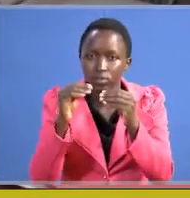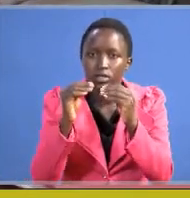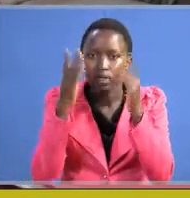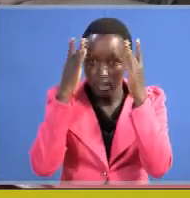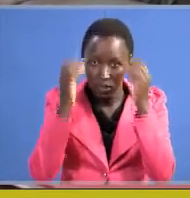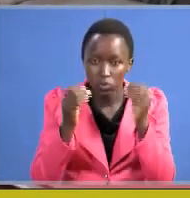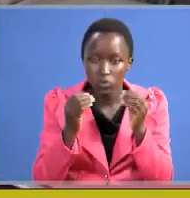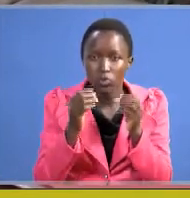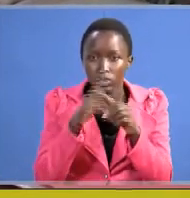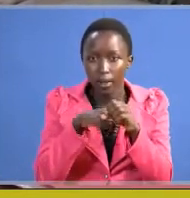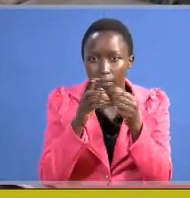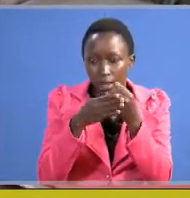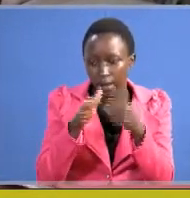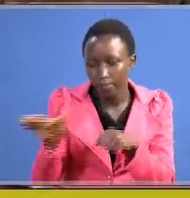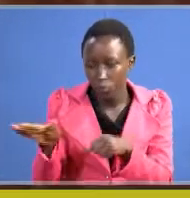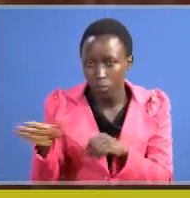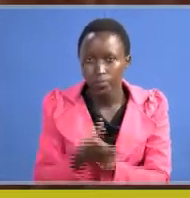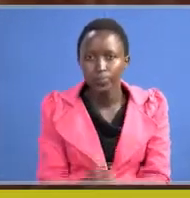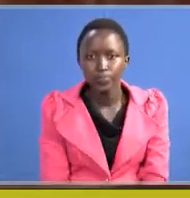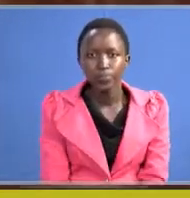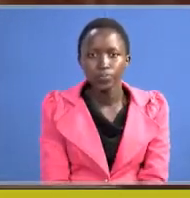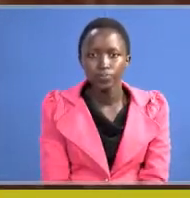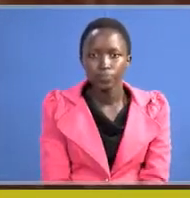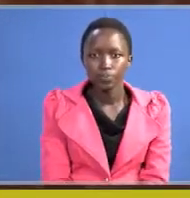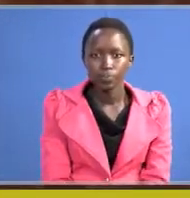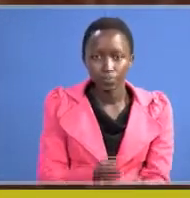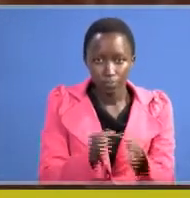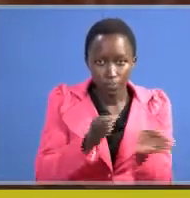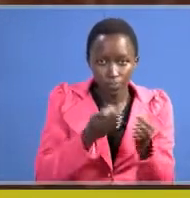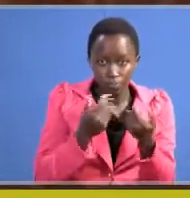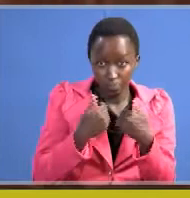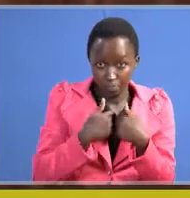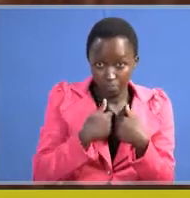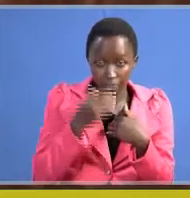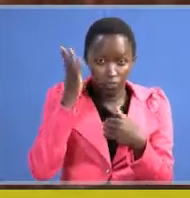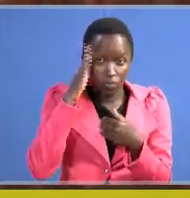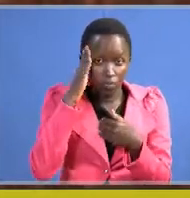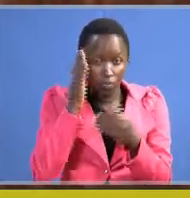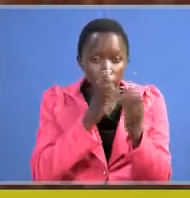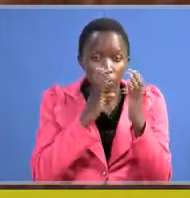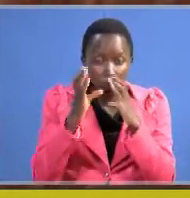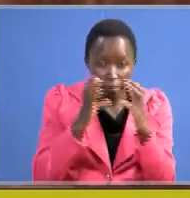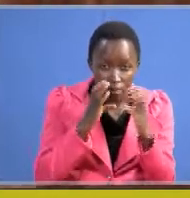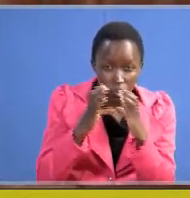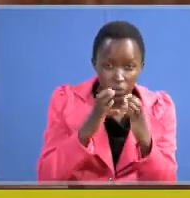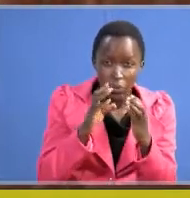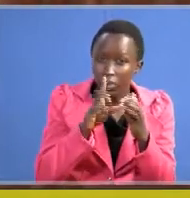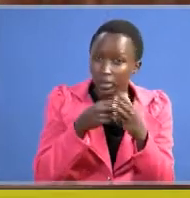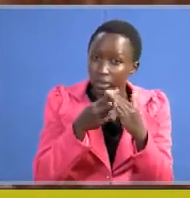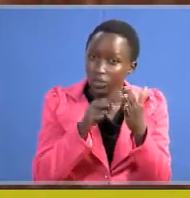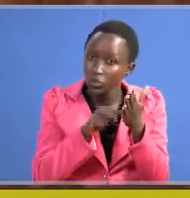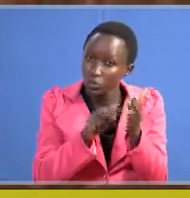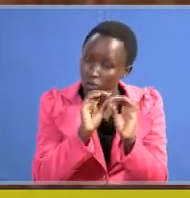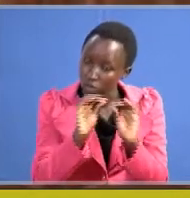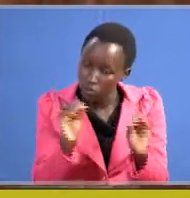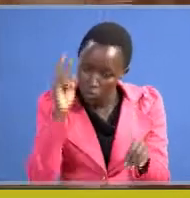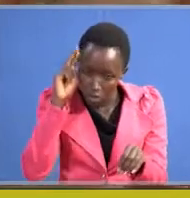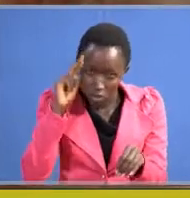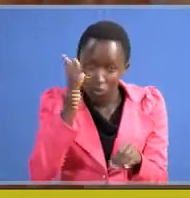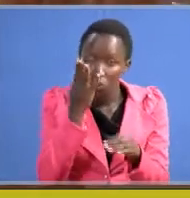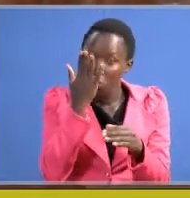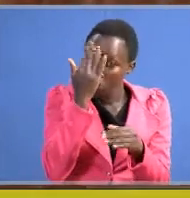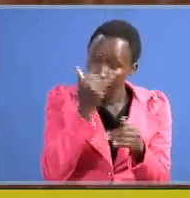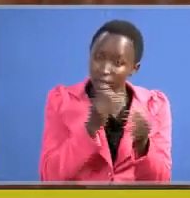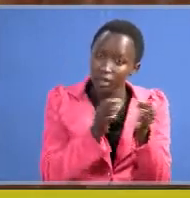Ijumaa saa 3 asubuhi. If they have determined what the whether communication they have not shown any reason whether